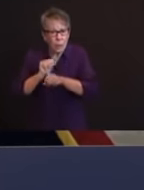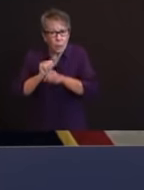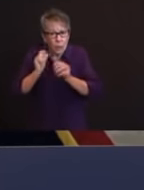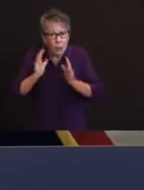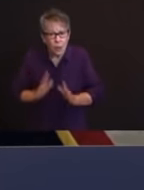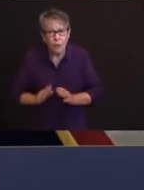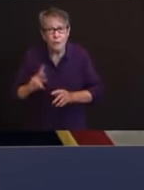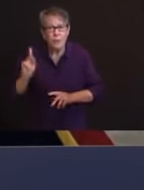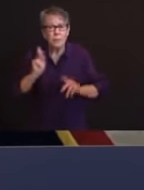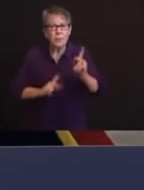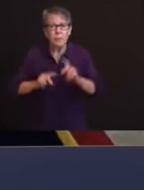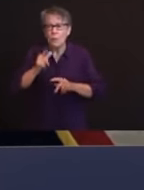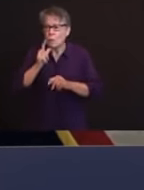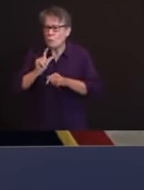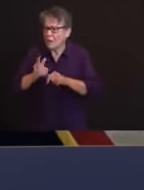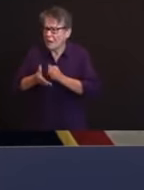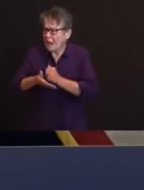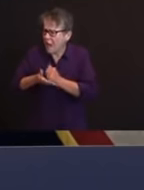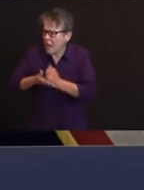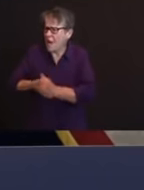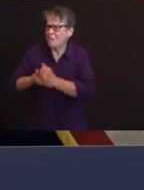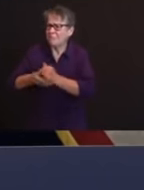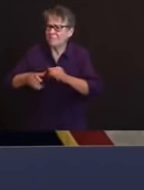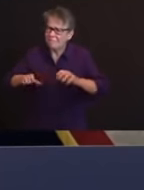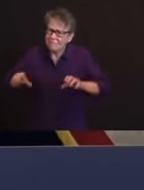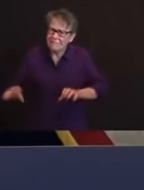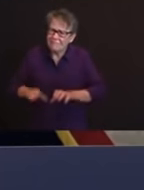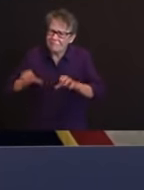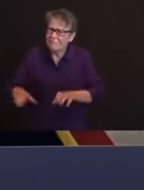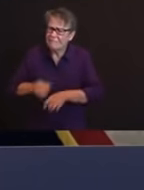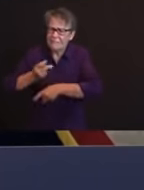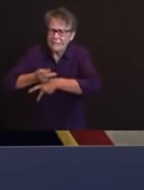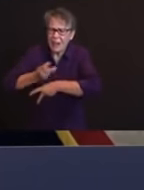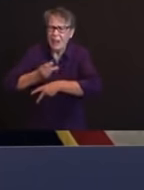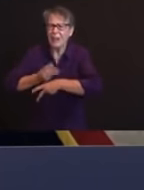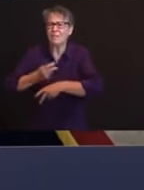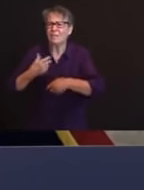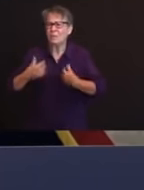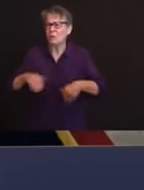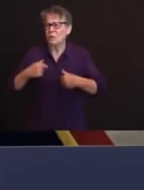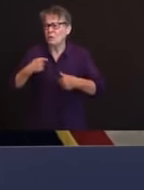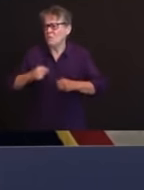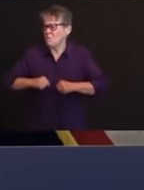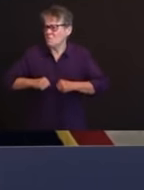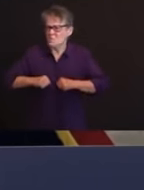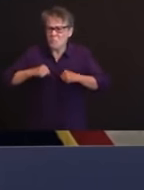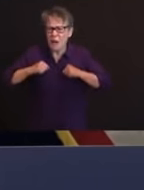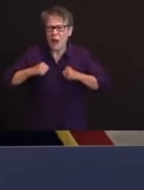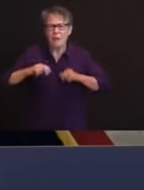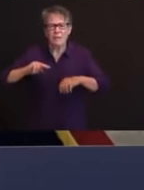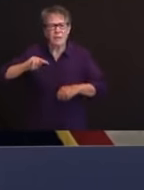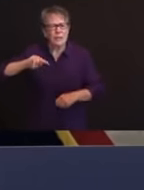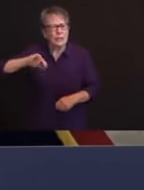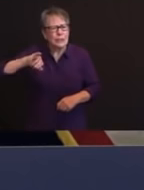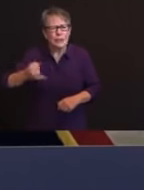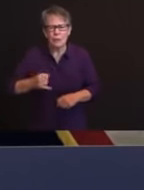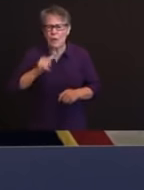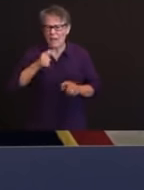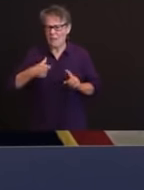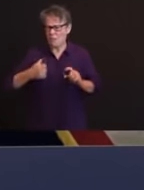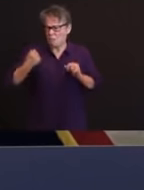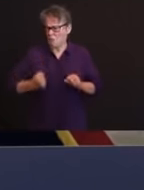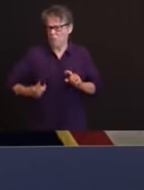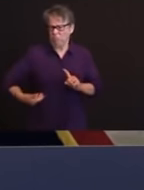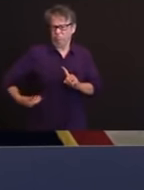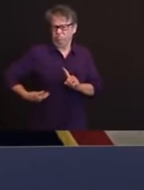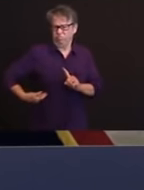am proud of that. New Jersey's guts and grit and toughness, perseverance, and their love for